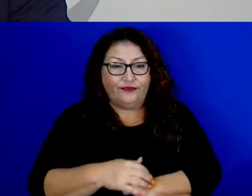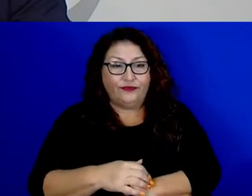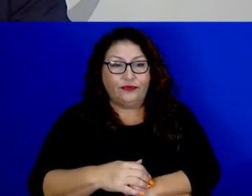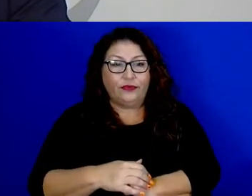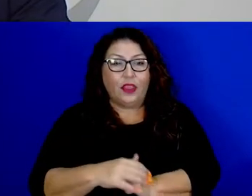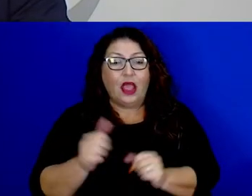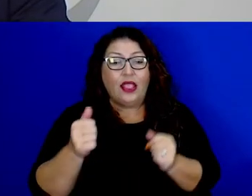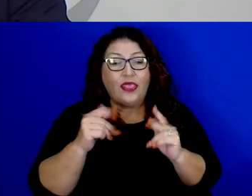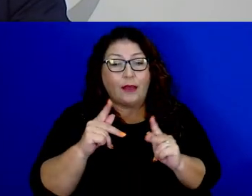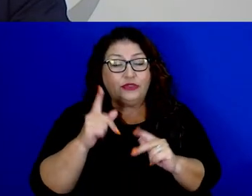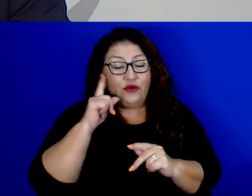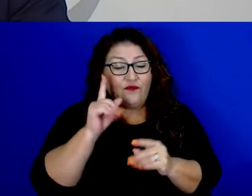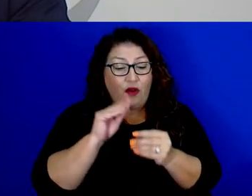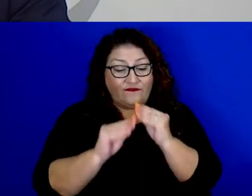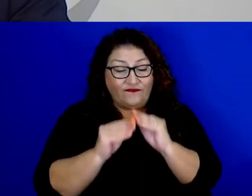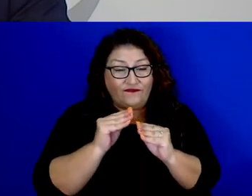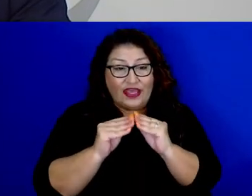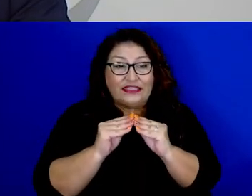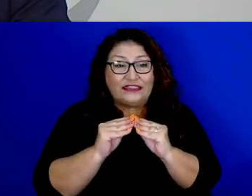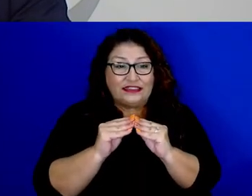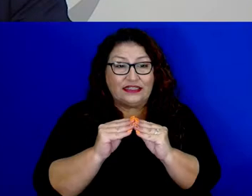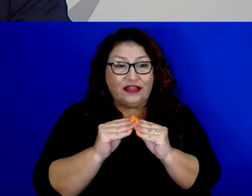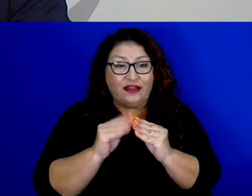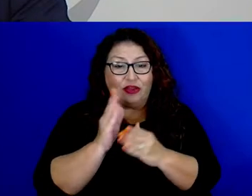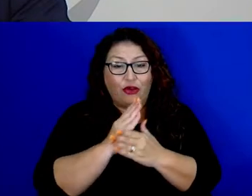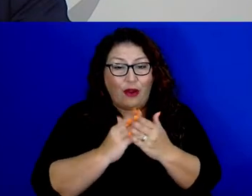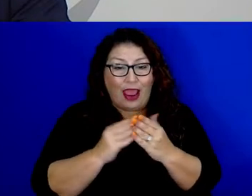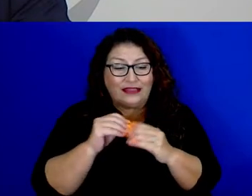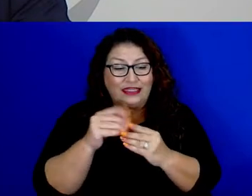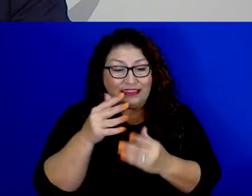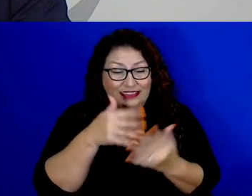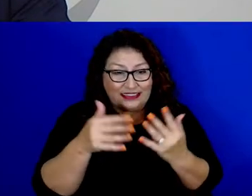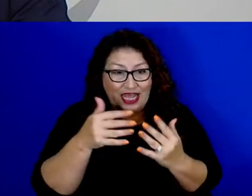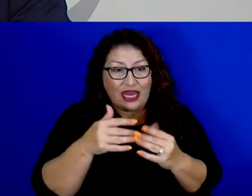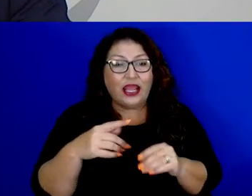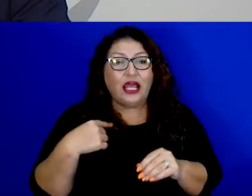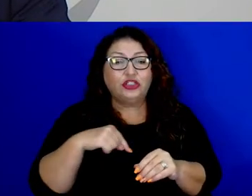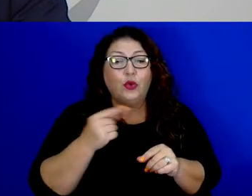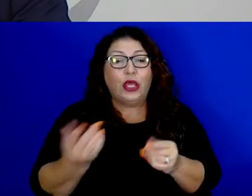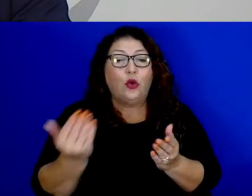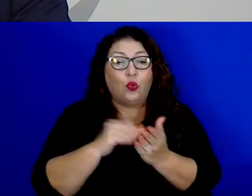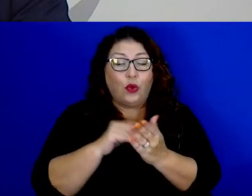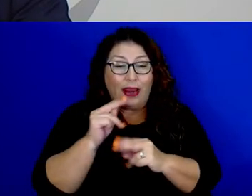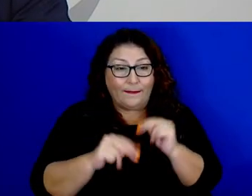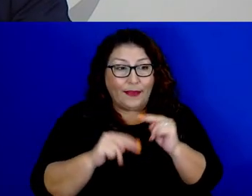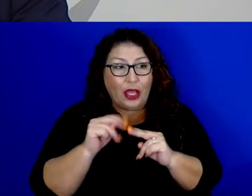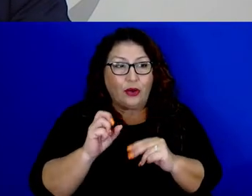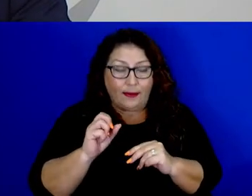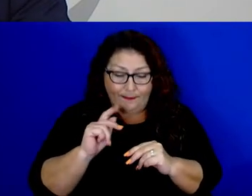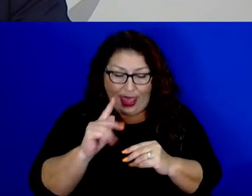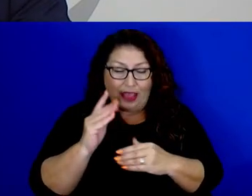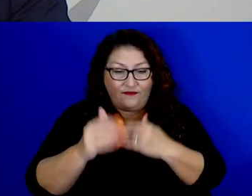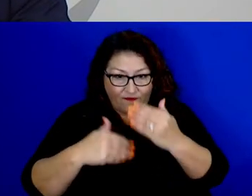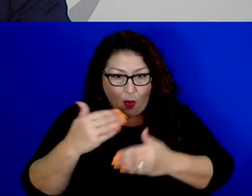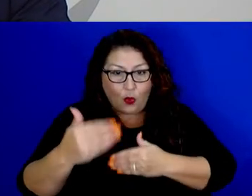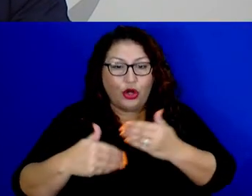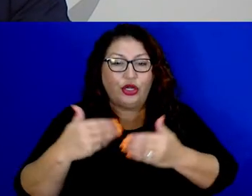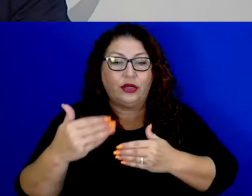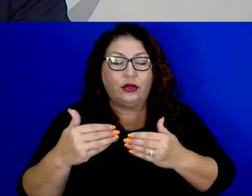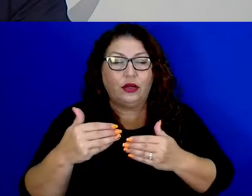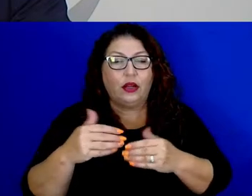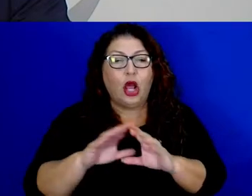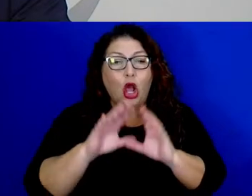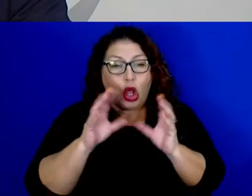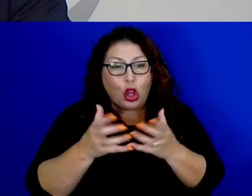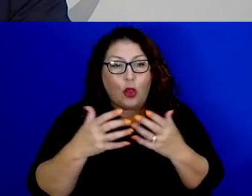fixing the fractures in society as we rebuild back forward. Global health should be